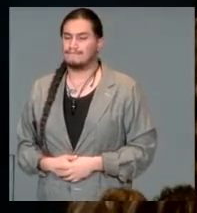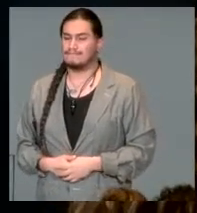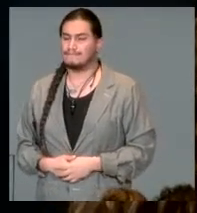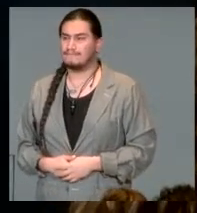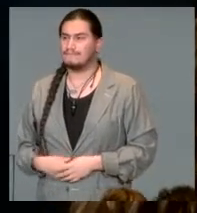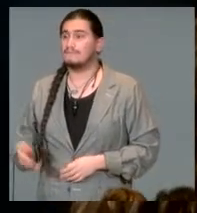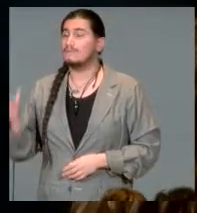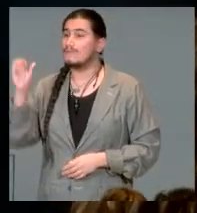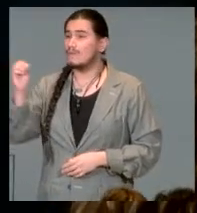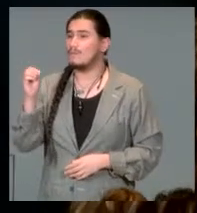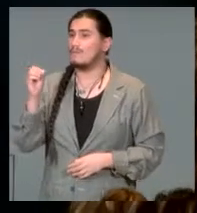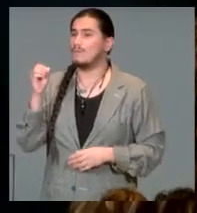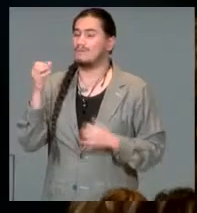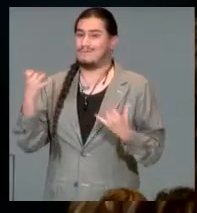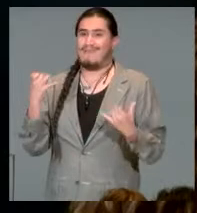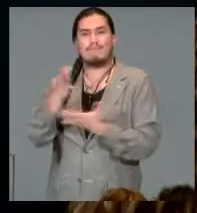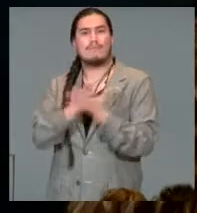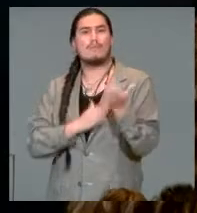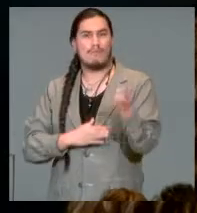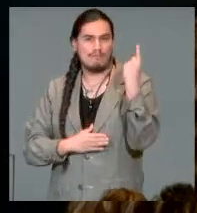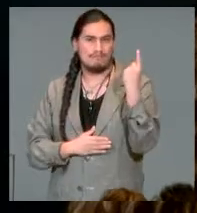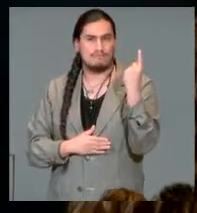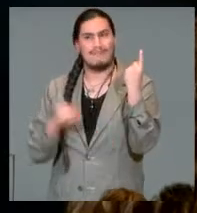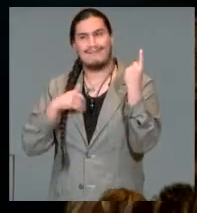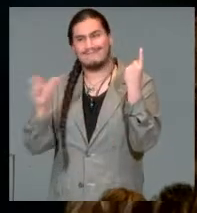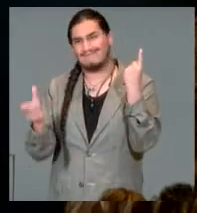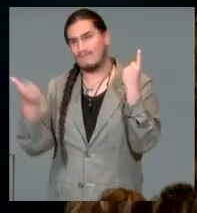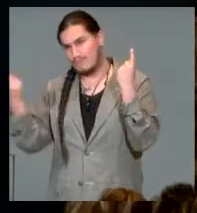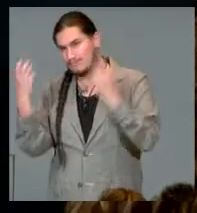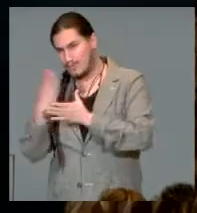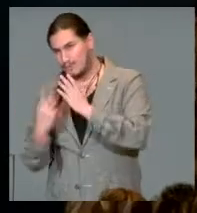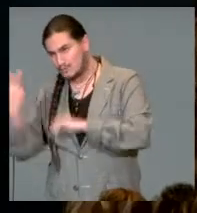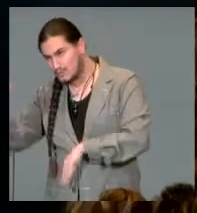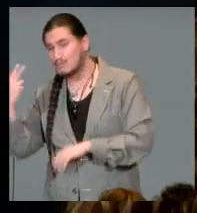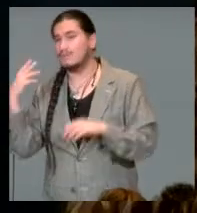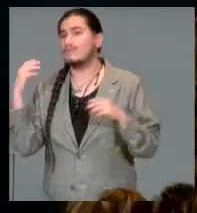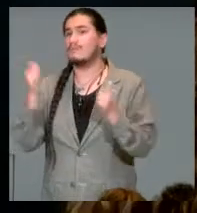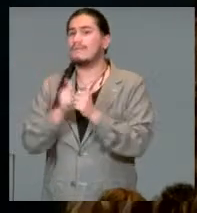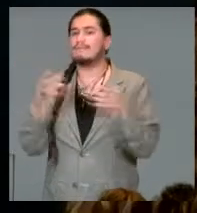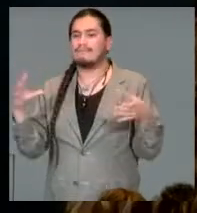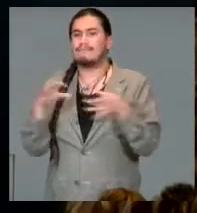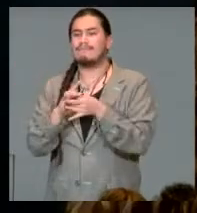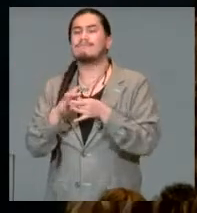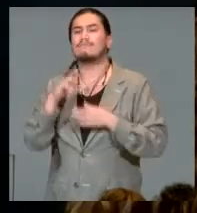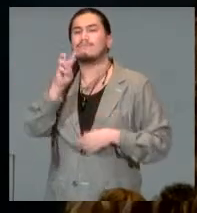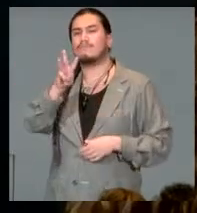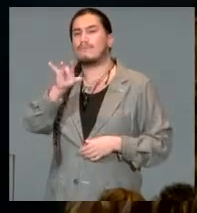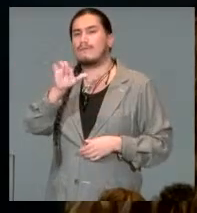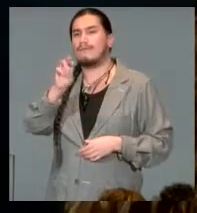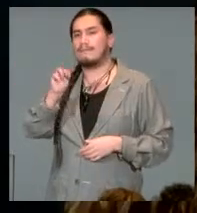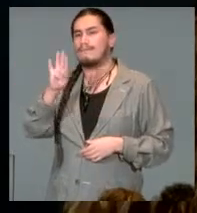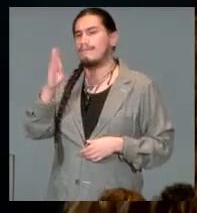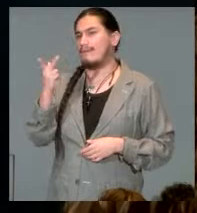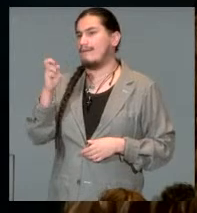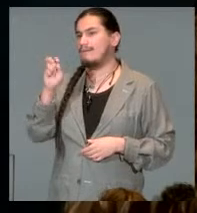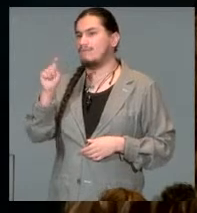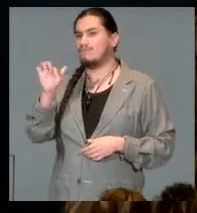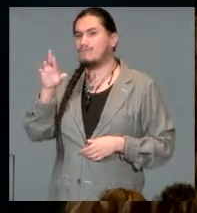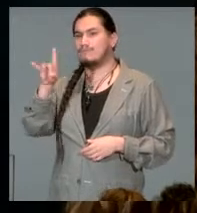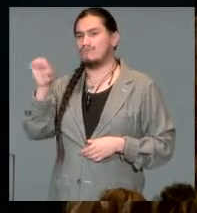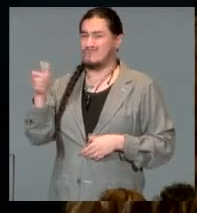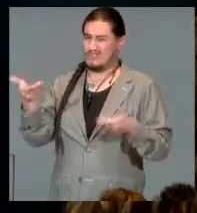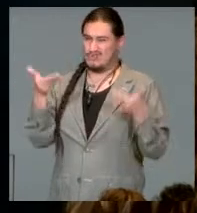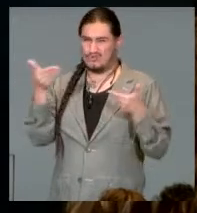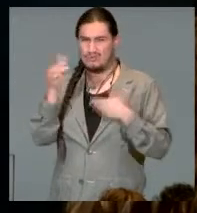So this is part one of part two in conjunction with the intriguing William Kentridge exhibit here at the Broad